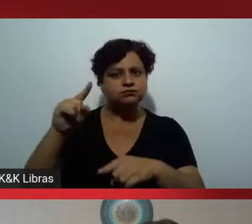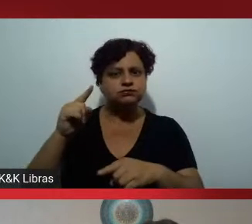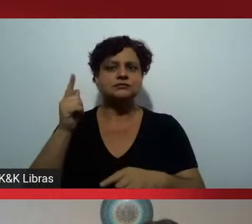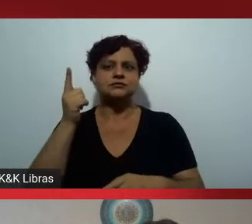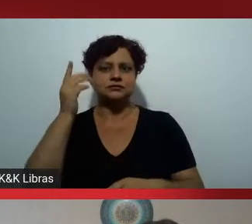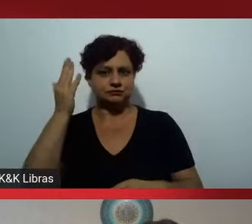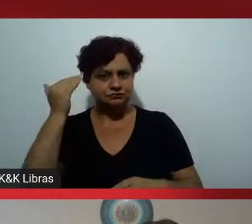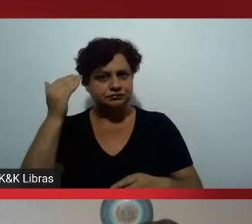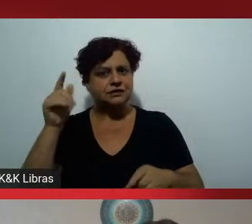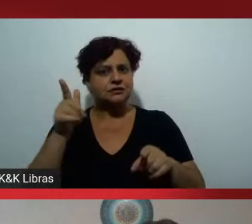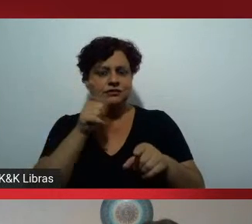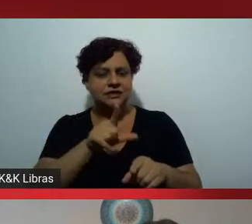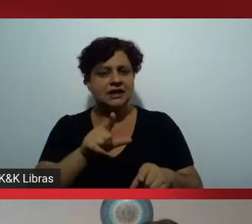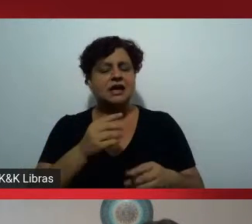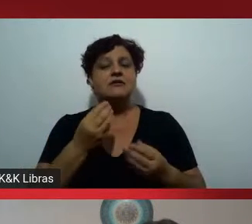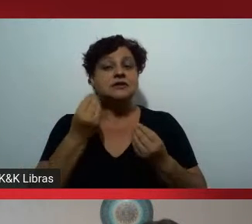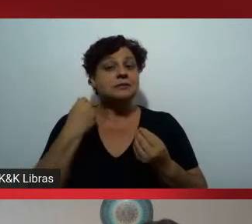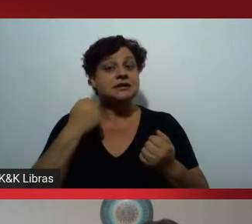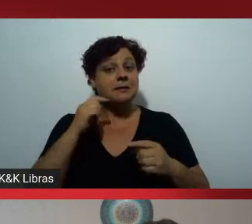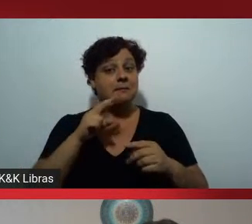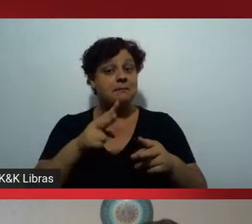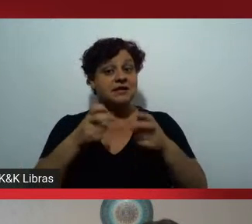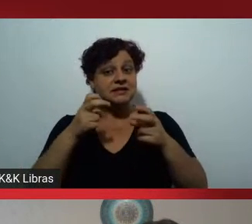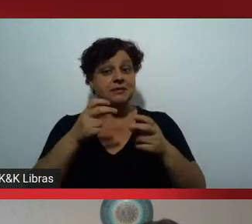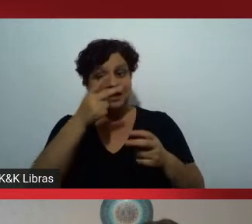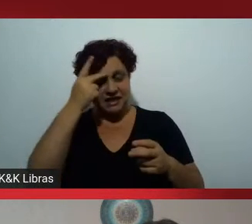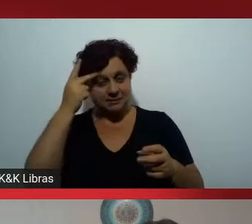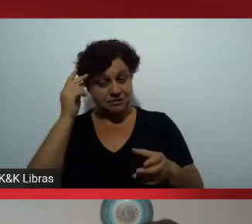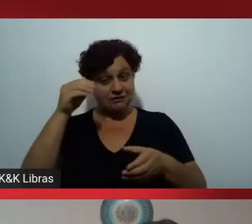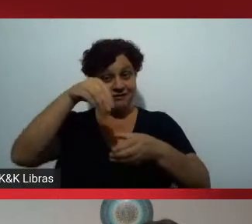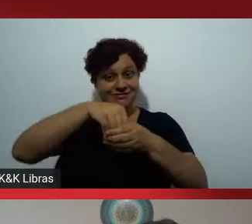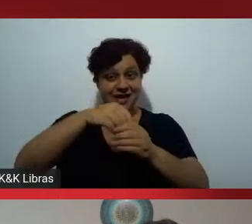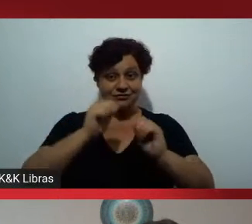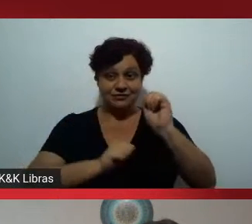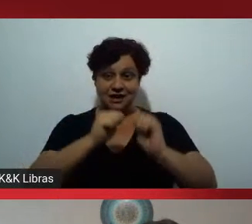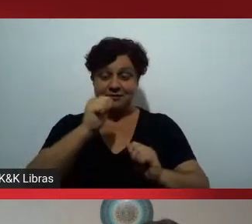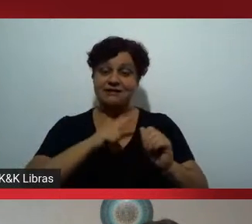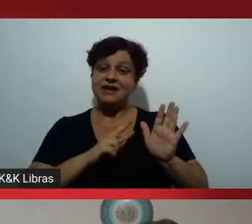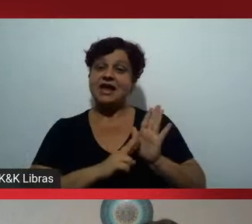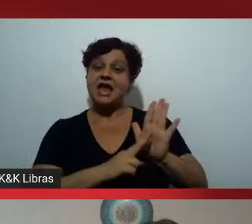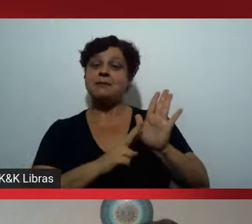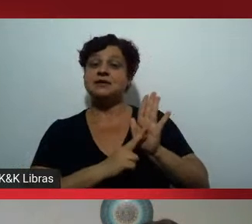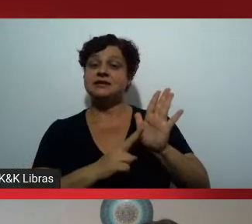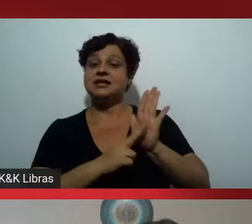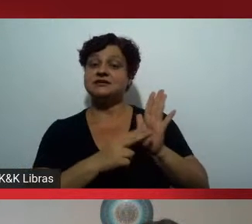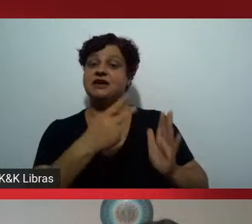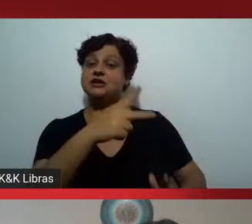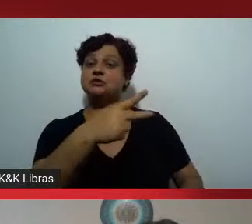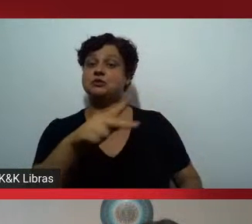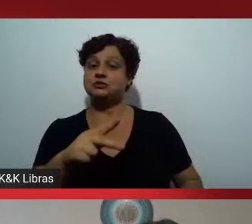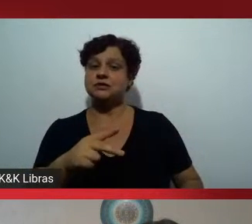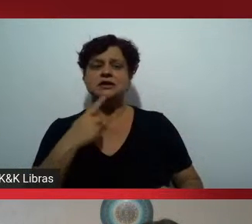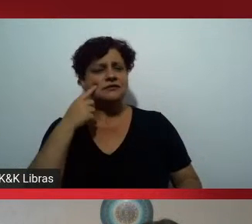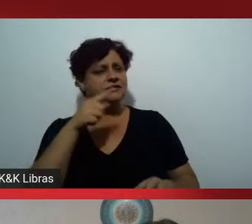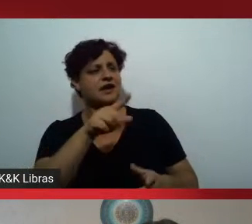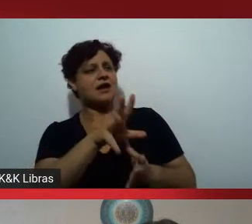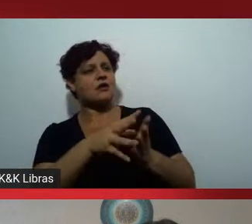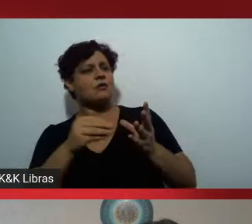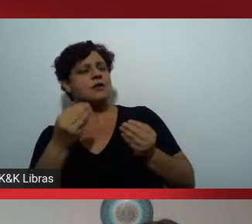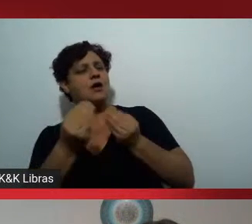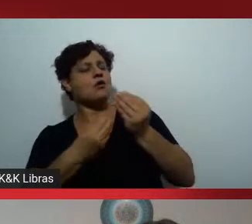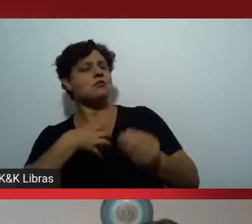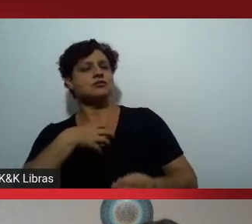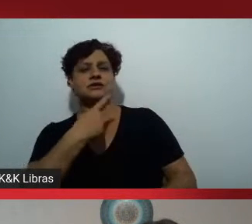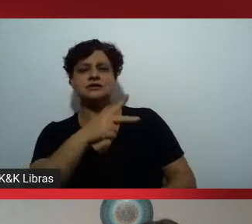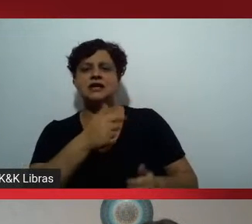and that you have access to mentorship and sponsorship to get there. And we also see that with our black employees, and this is true